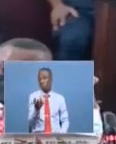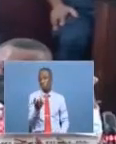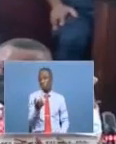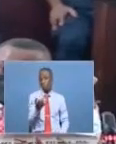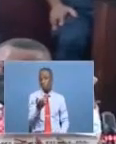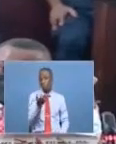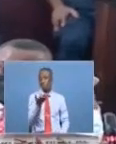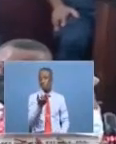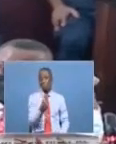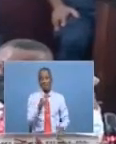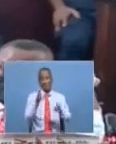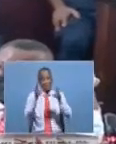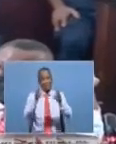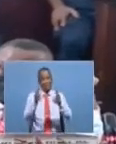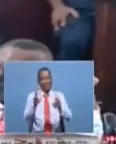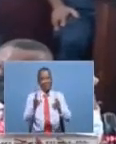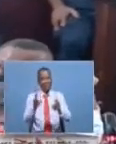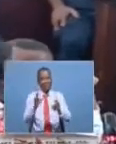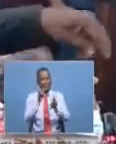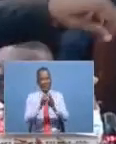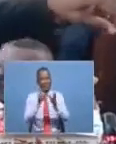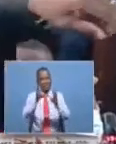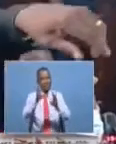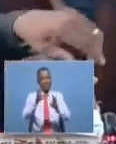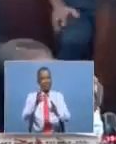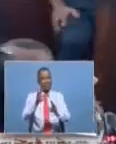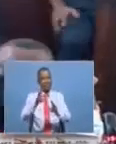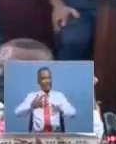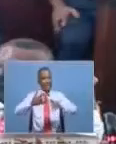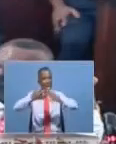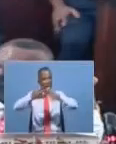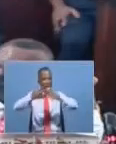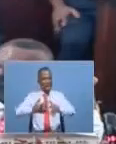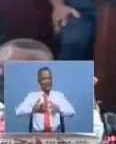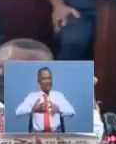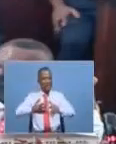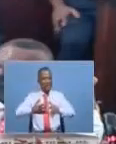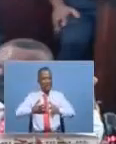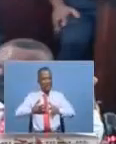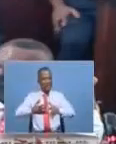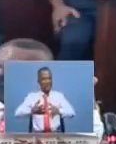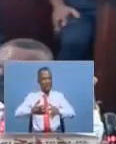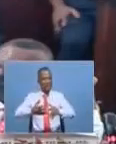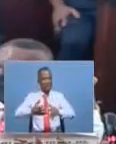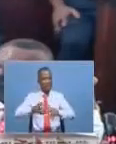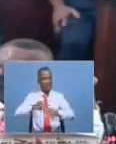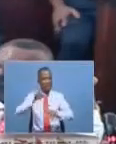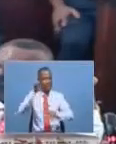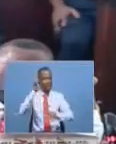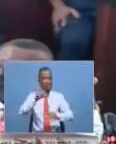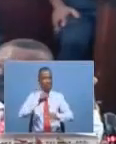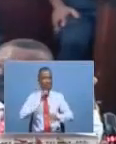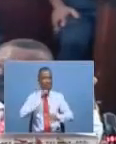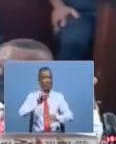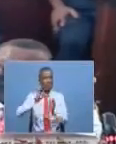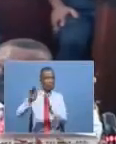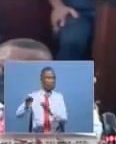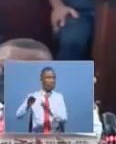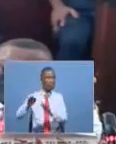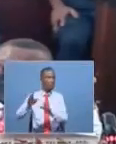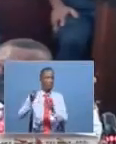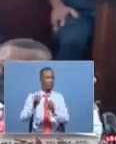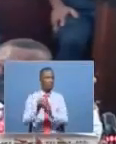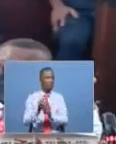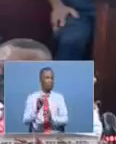a matter of such magnitude ought not to be left to implication, because